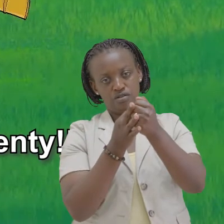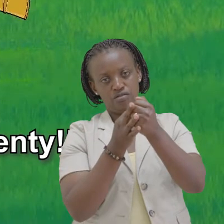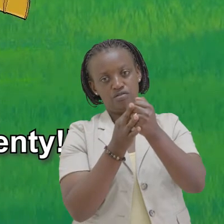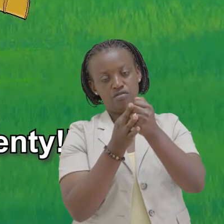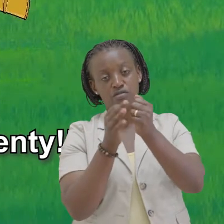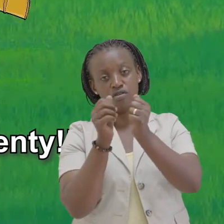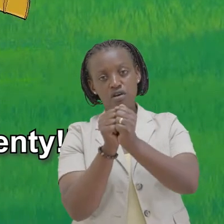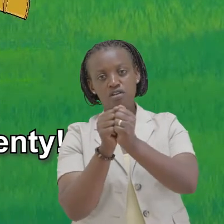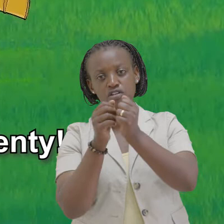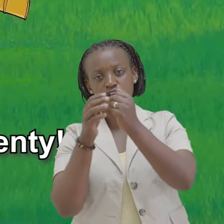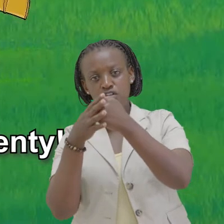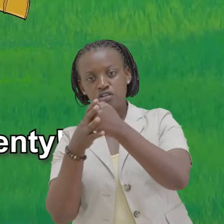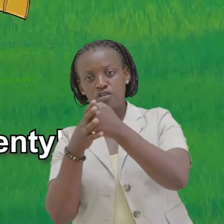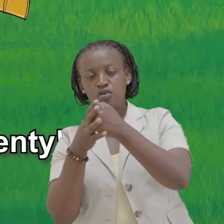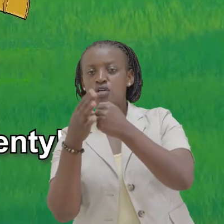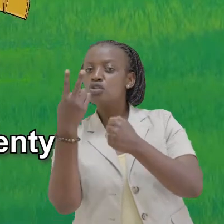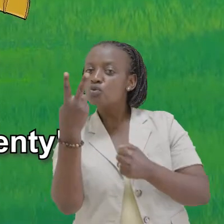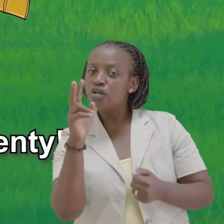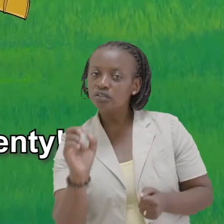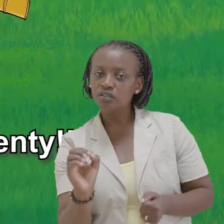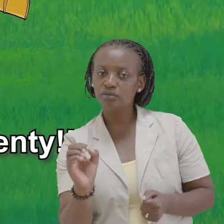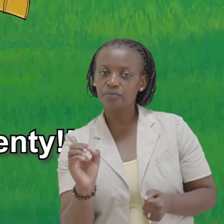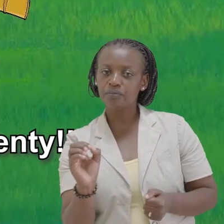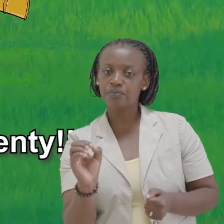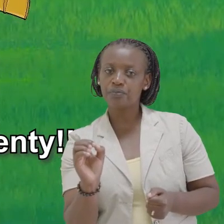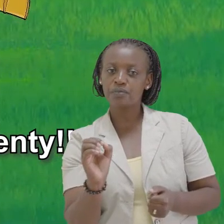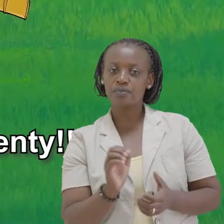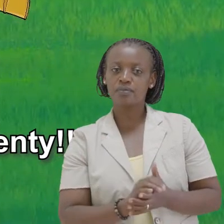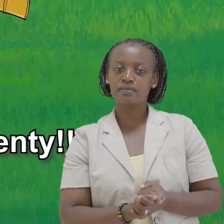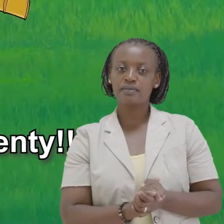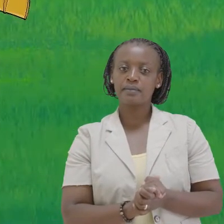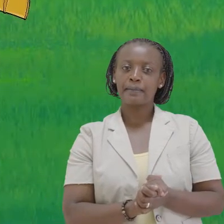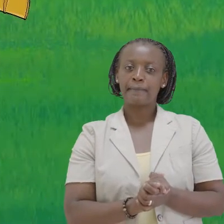17, 18, 19, 20.